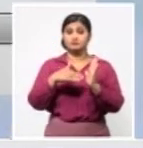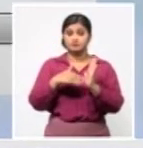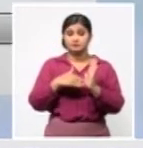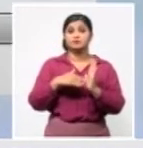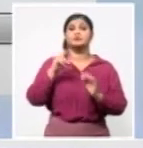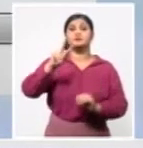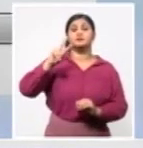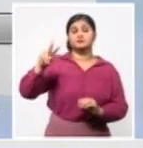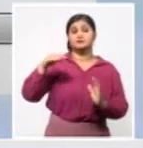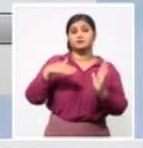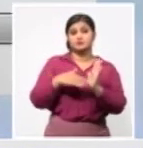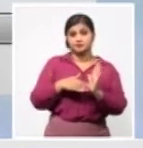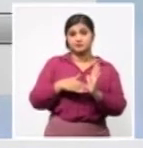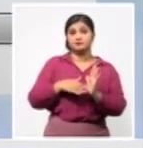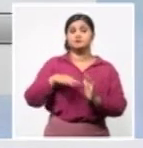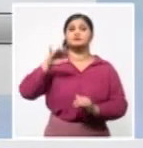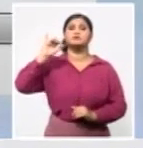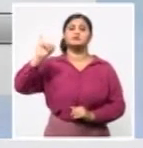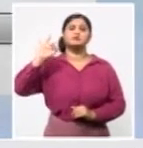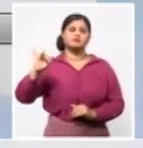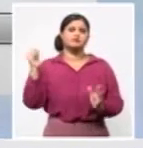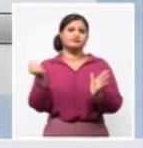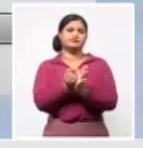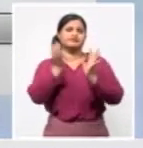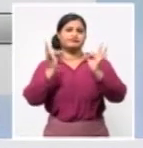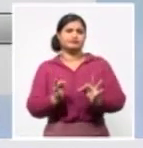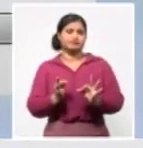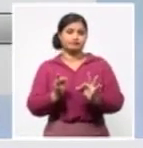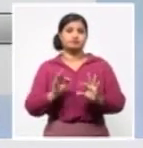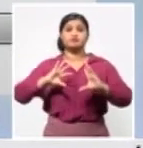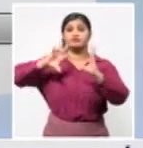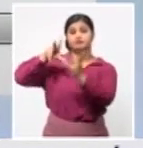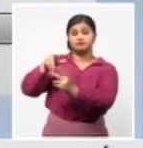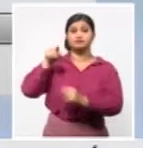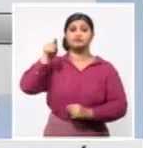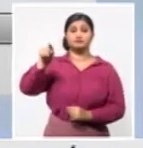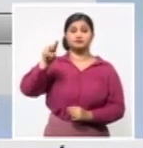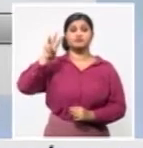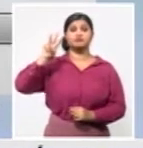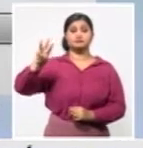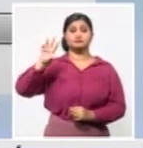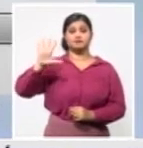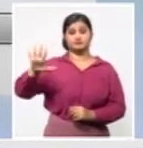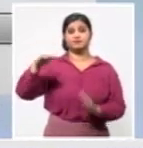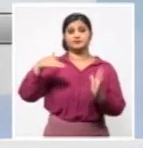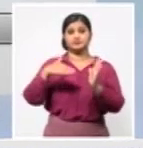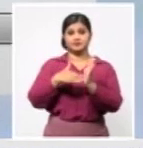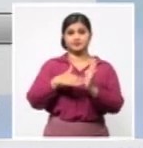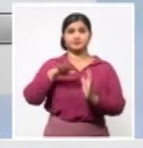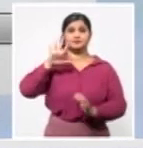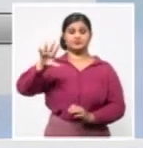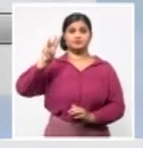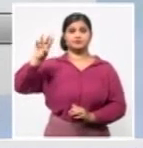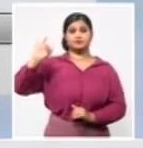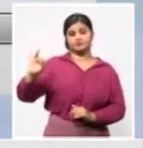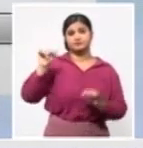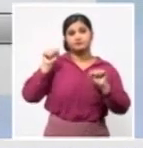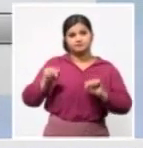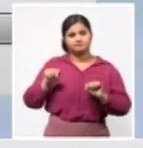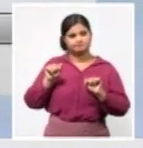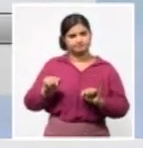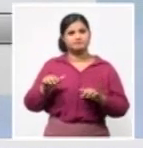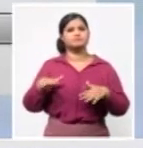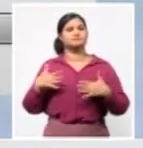become the epicenter of the pandemic over recent weeks. The largest number of cases come from this region. The United